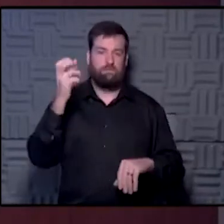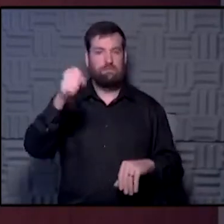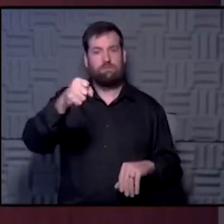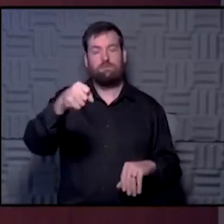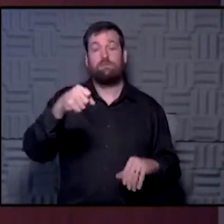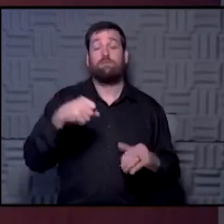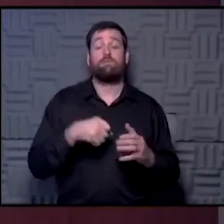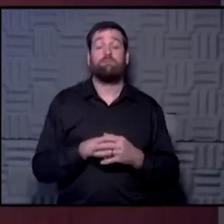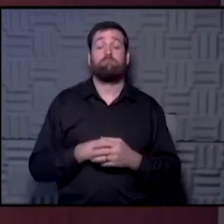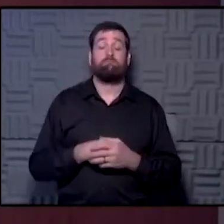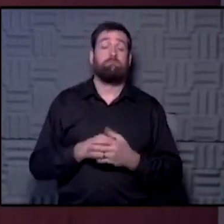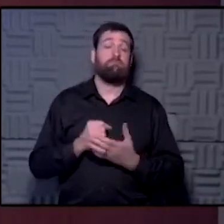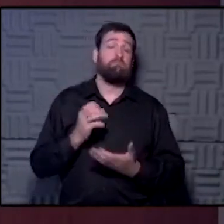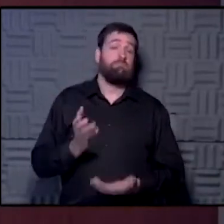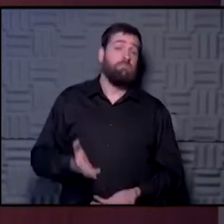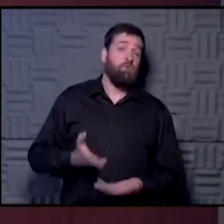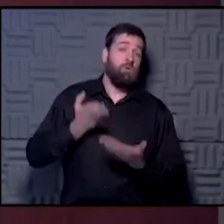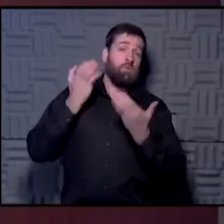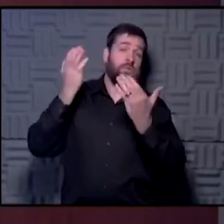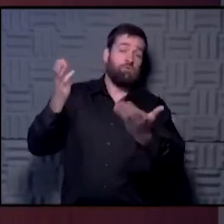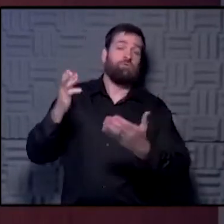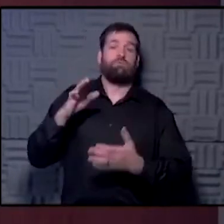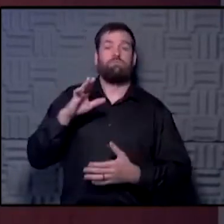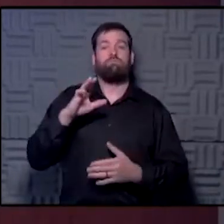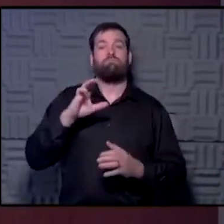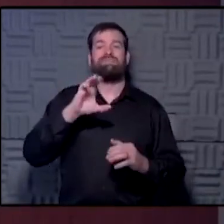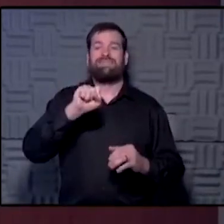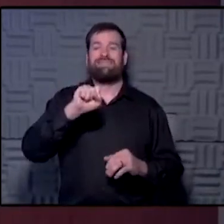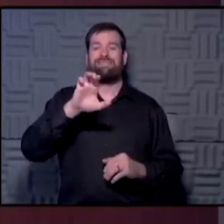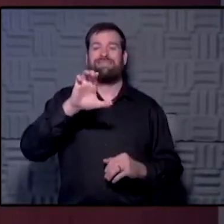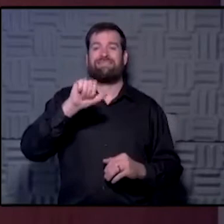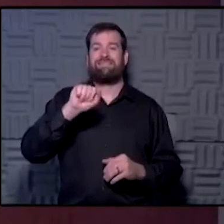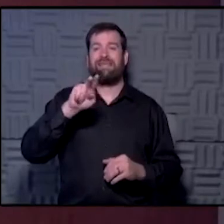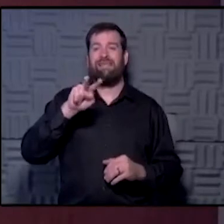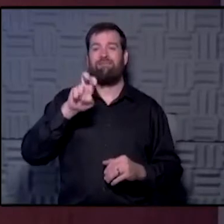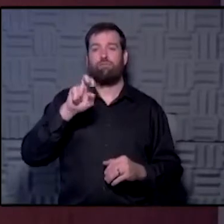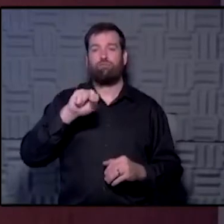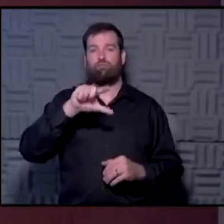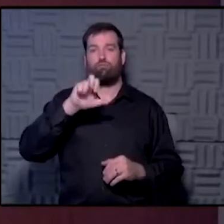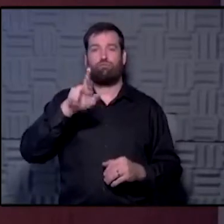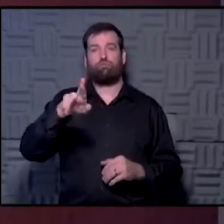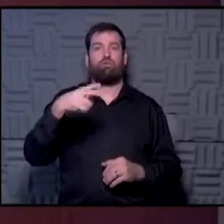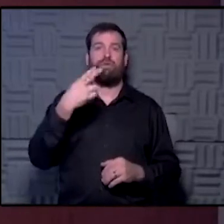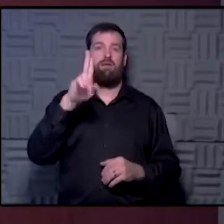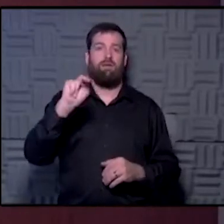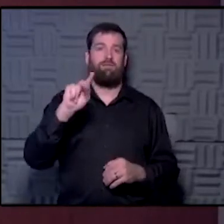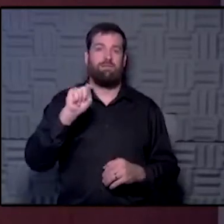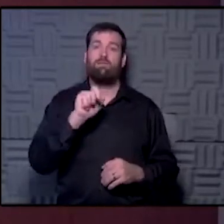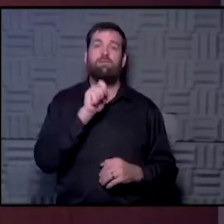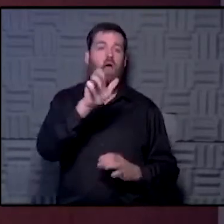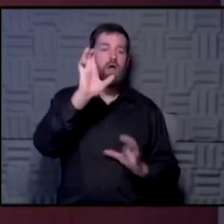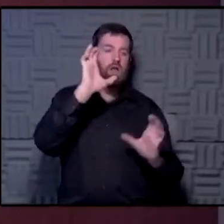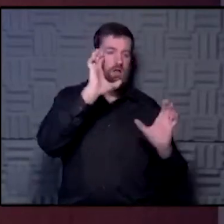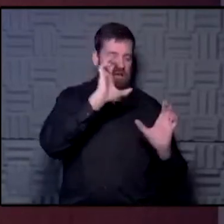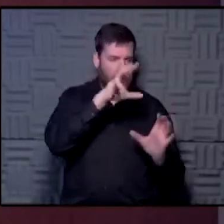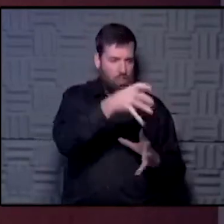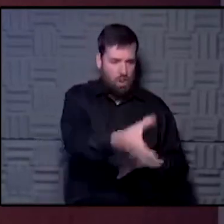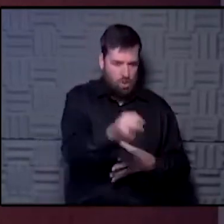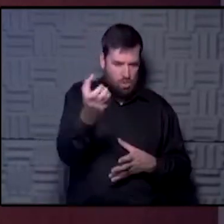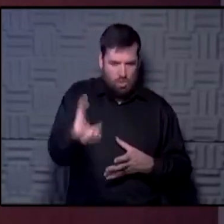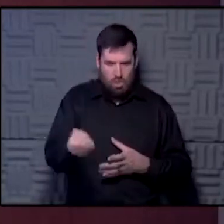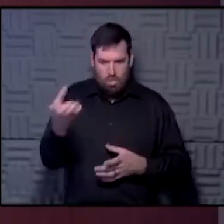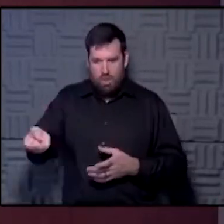are recommendations of going on a scavenger hunt, so you're not actually putting your hand into somebody